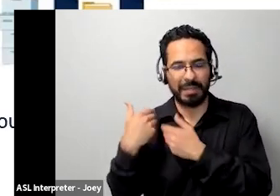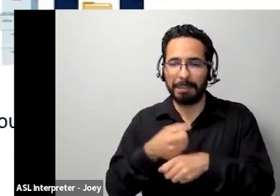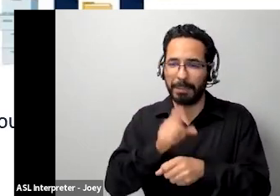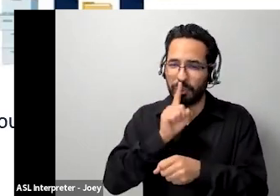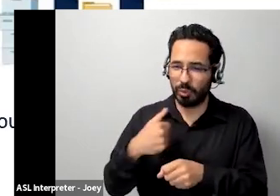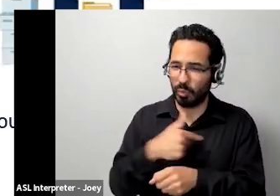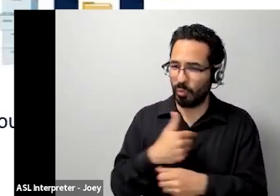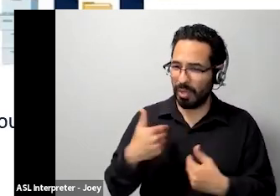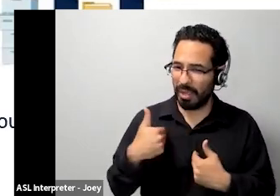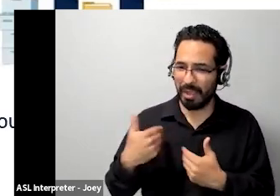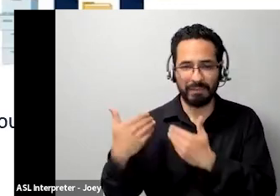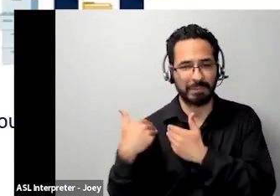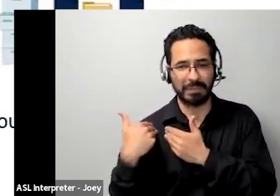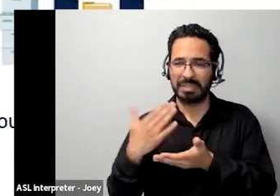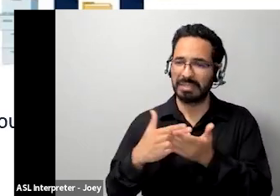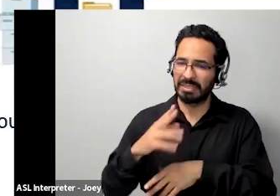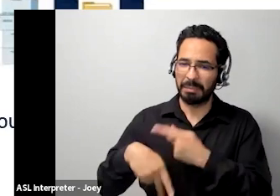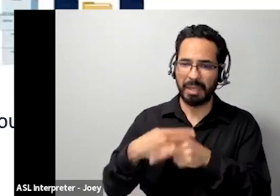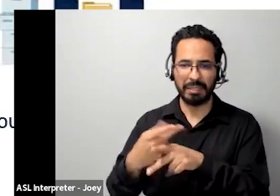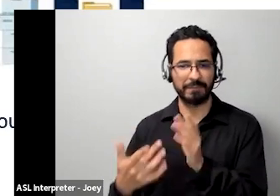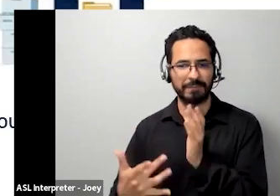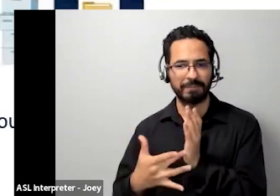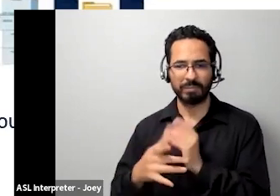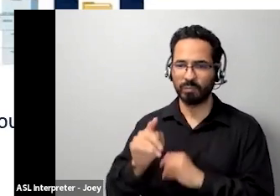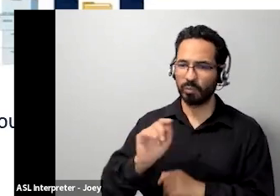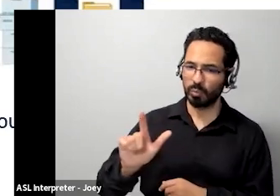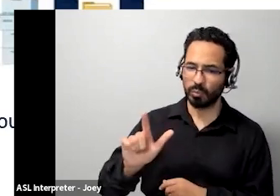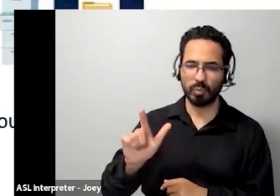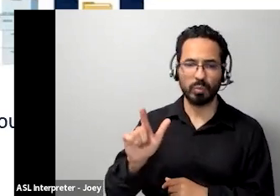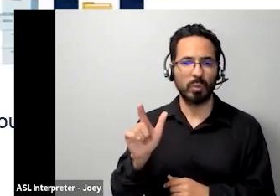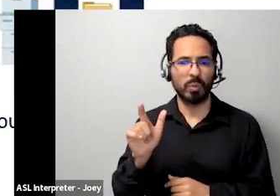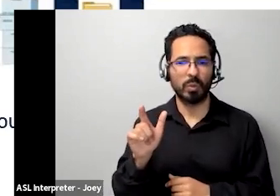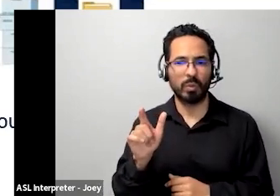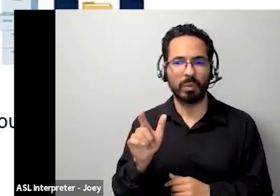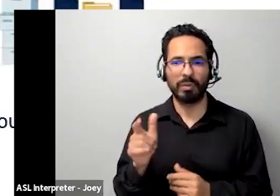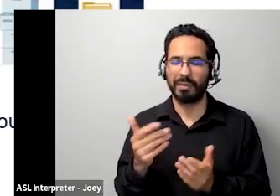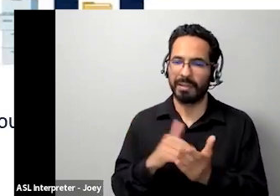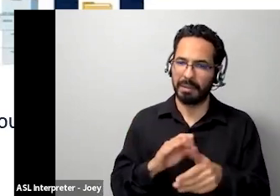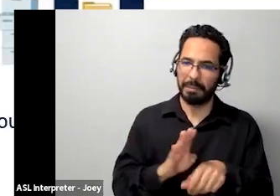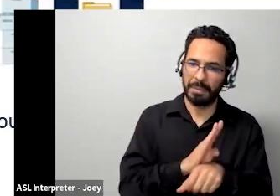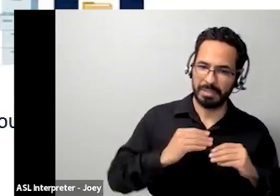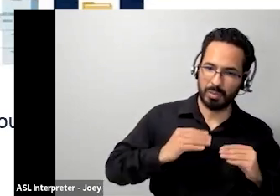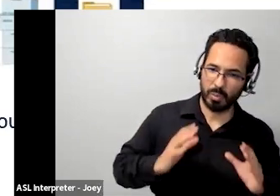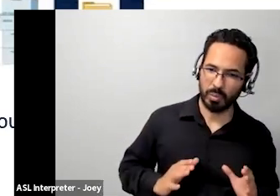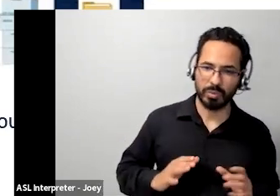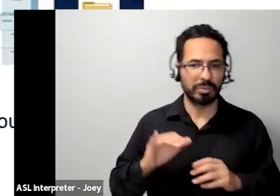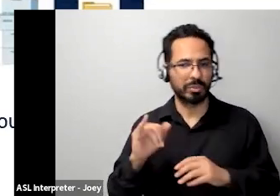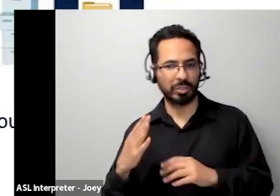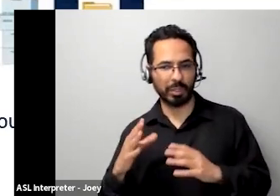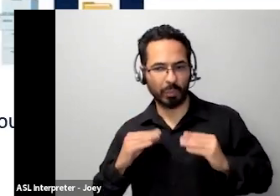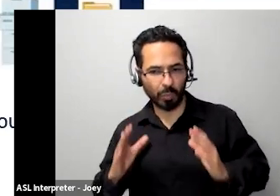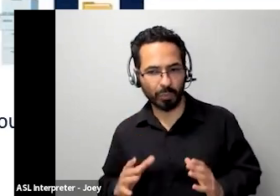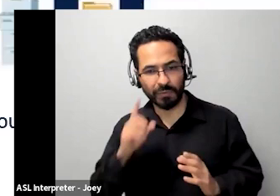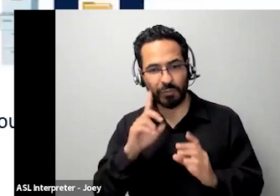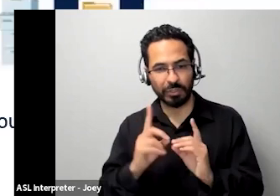accountability, some sort of mechanism where business owners and job owners of the digital assets